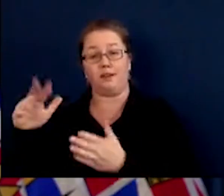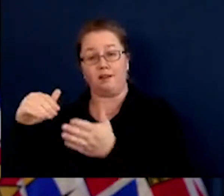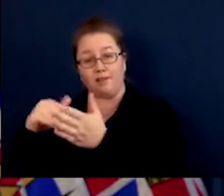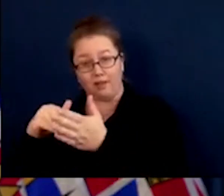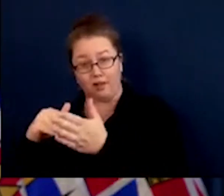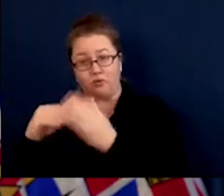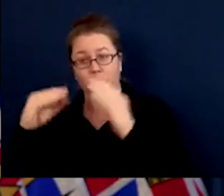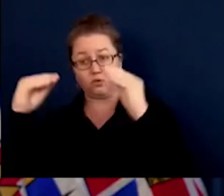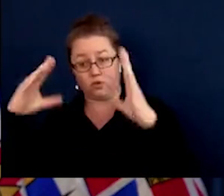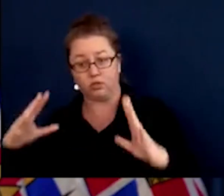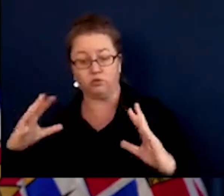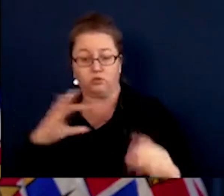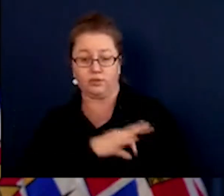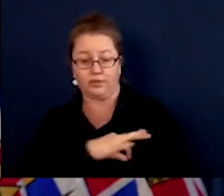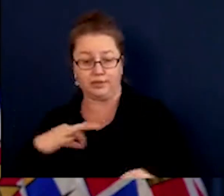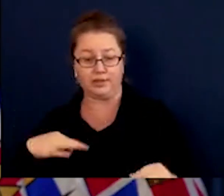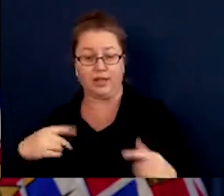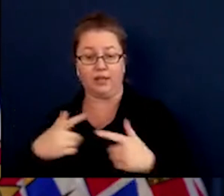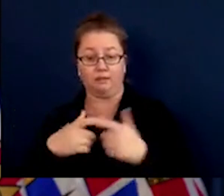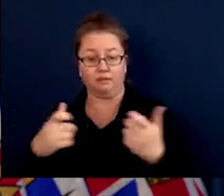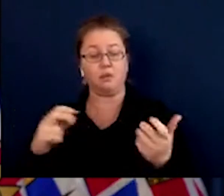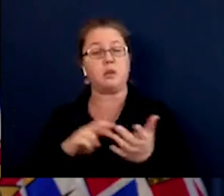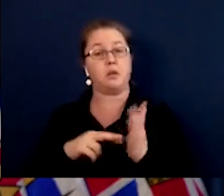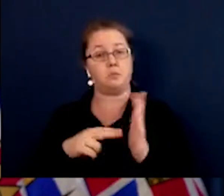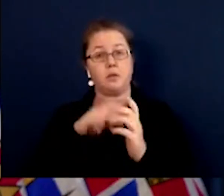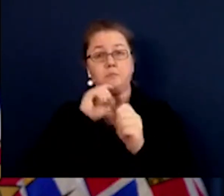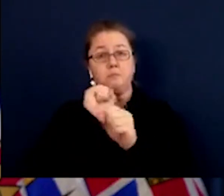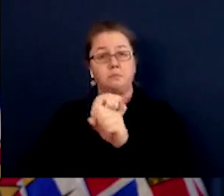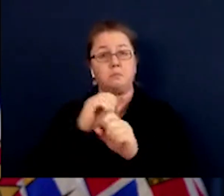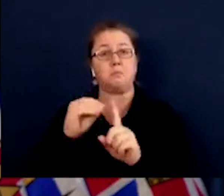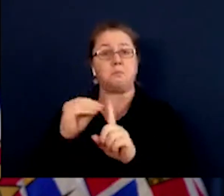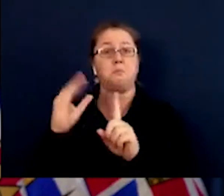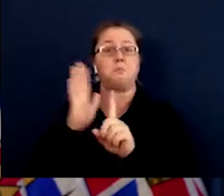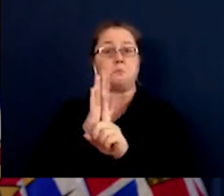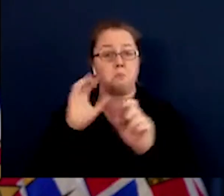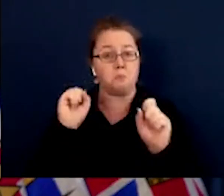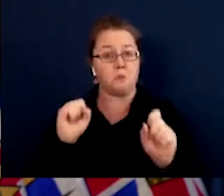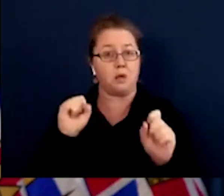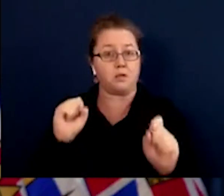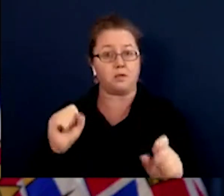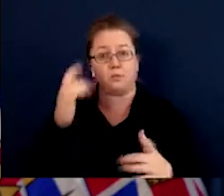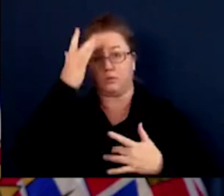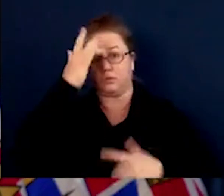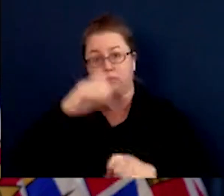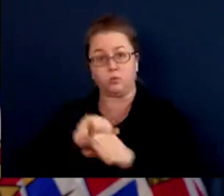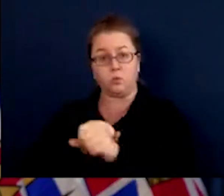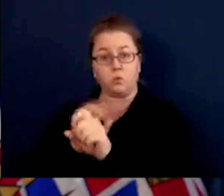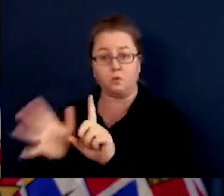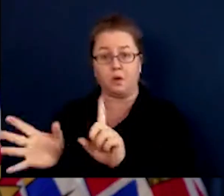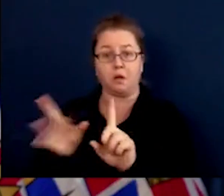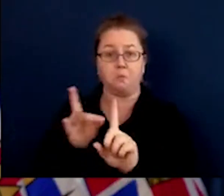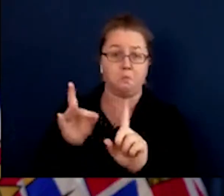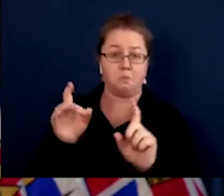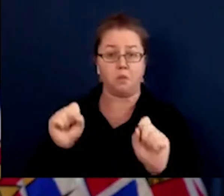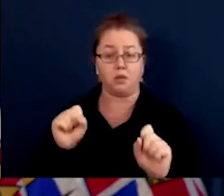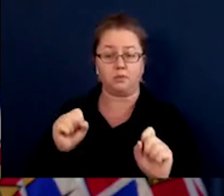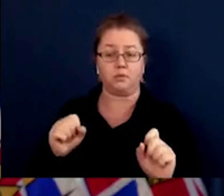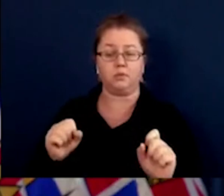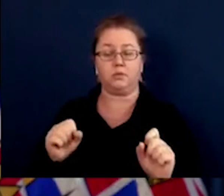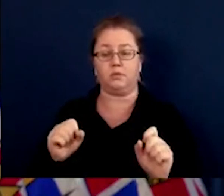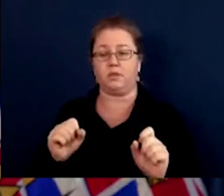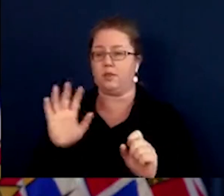and staff involved, we have had a number of exposure events. We're now up to 213 in